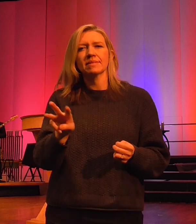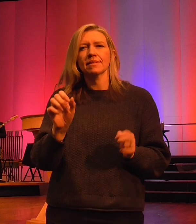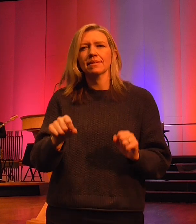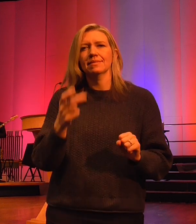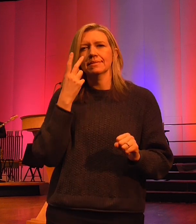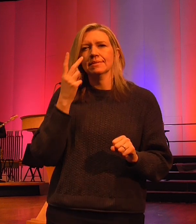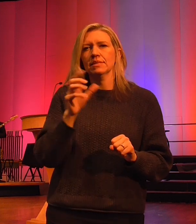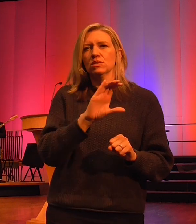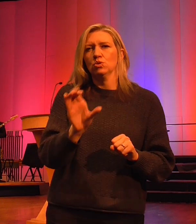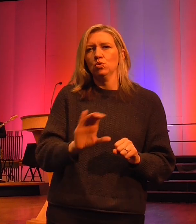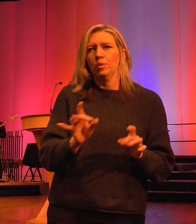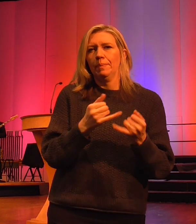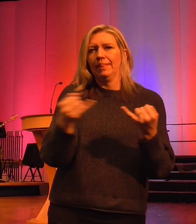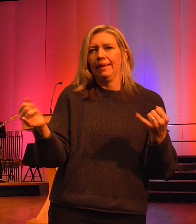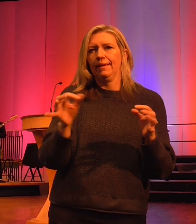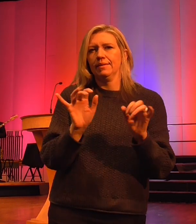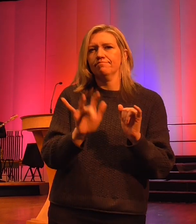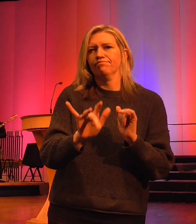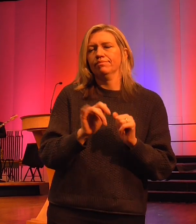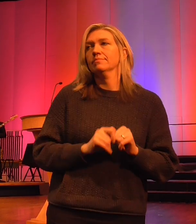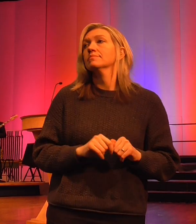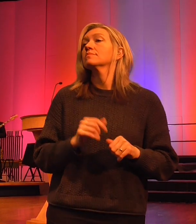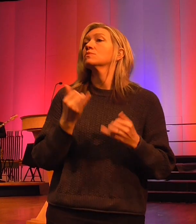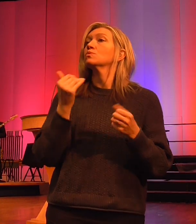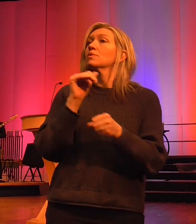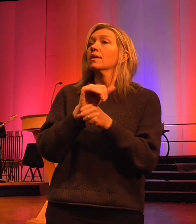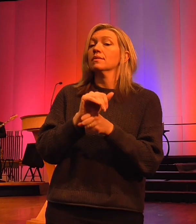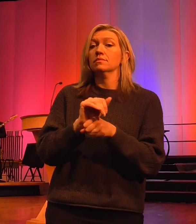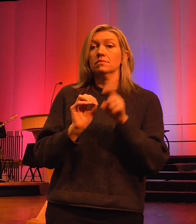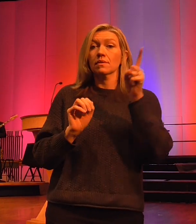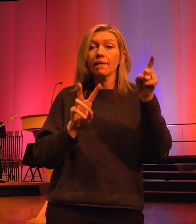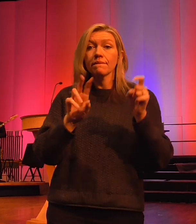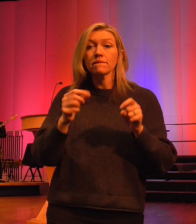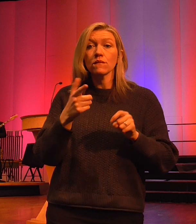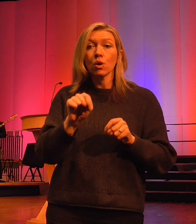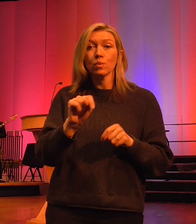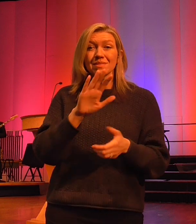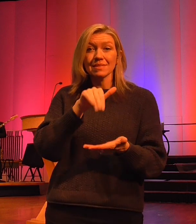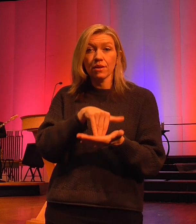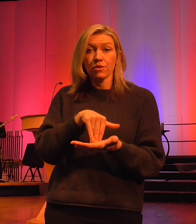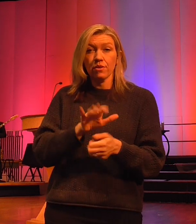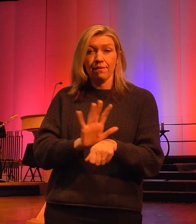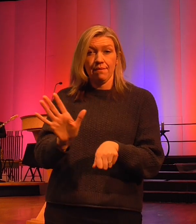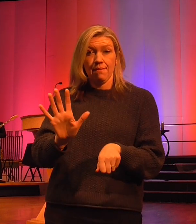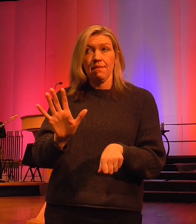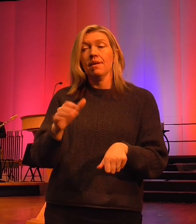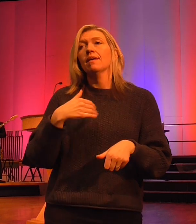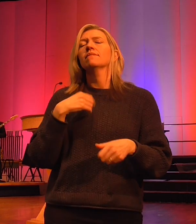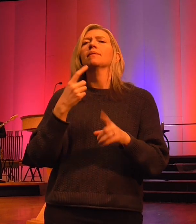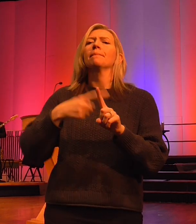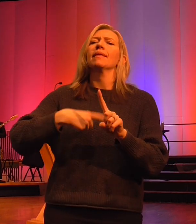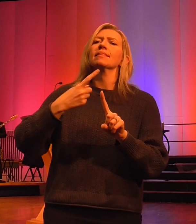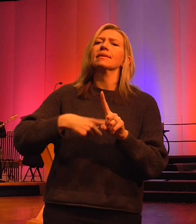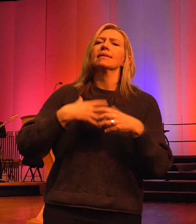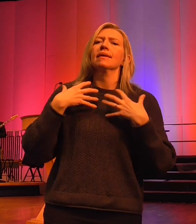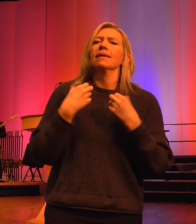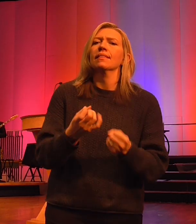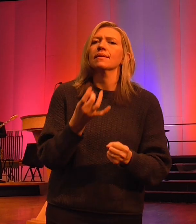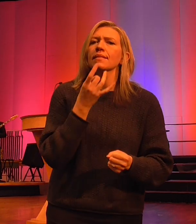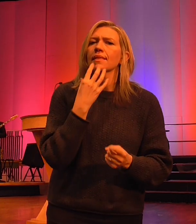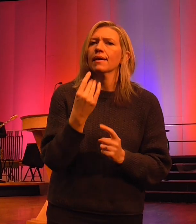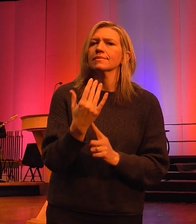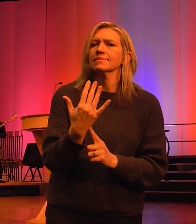there. And tonight at 5 o'clock over in the Vote Center, we have our monthly Healing Light service, a great